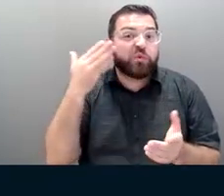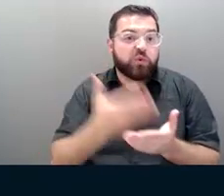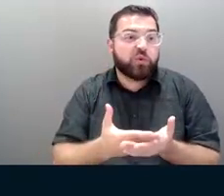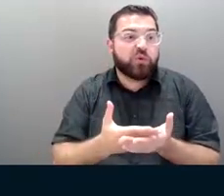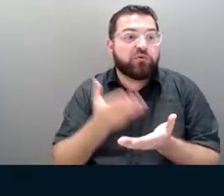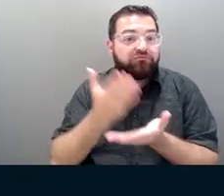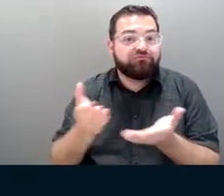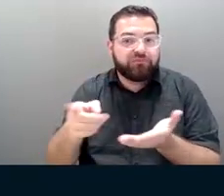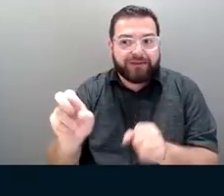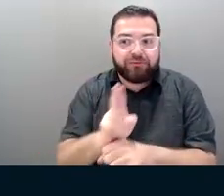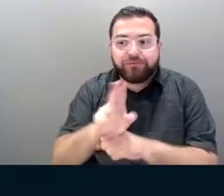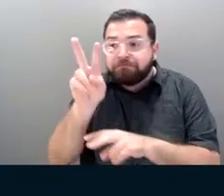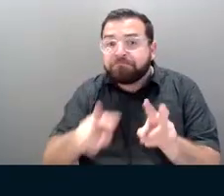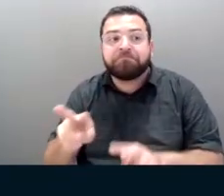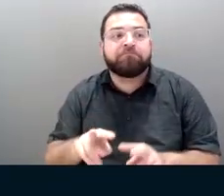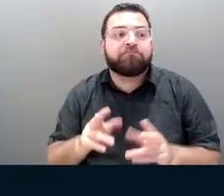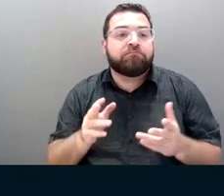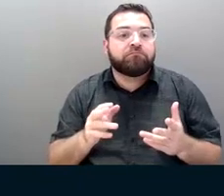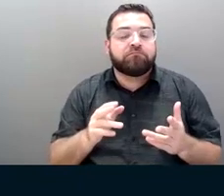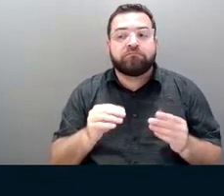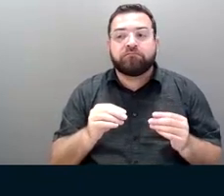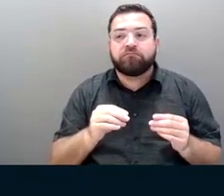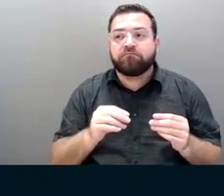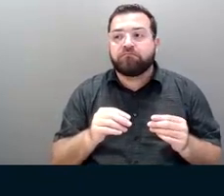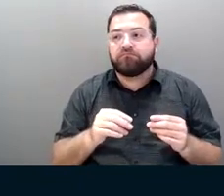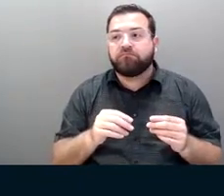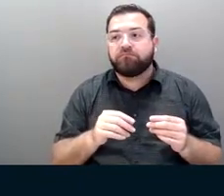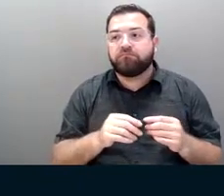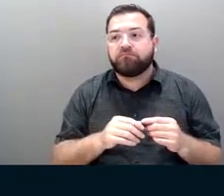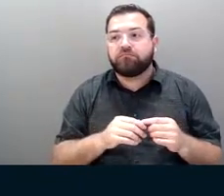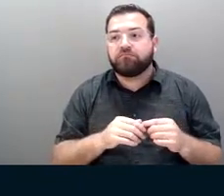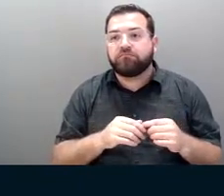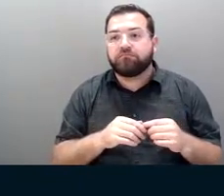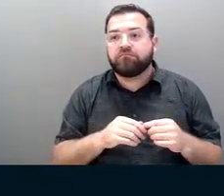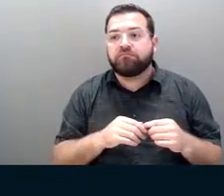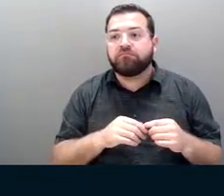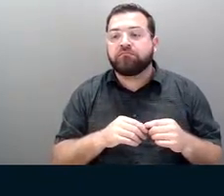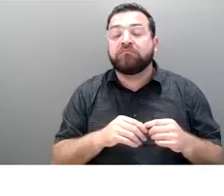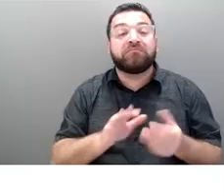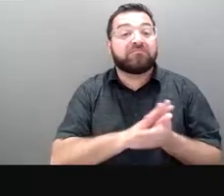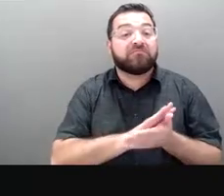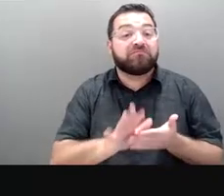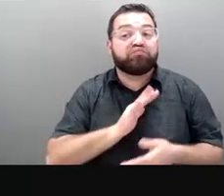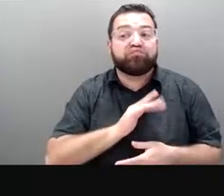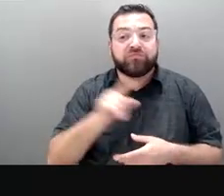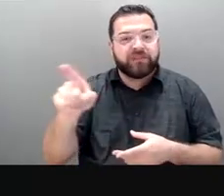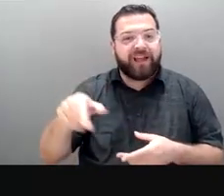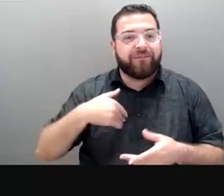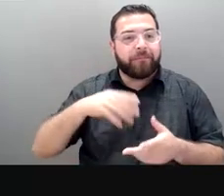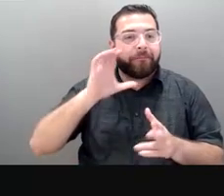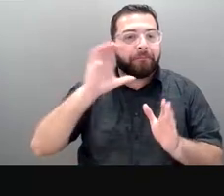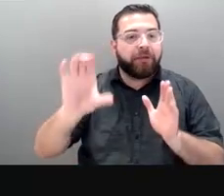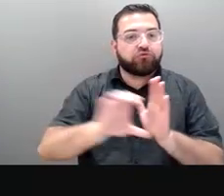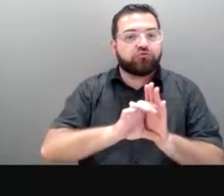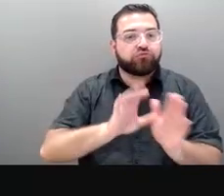I'm gonna close this so it doesn't make a, what's nice is they have this infographic that you can